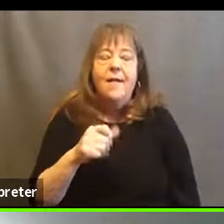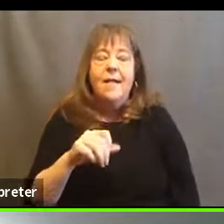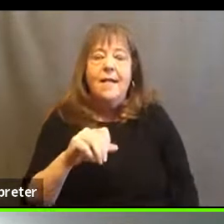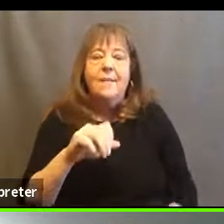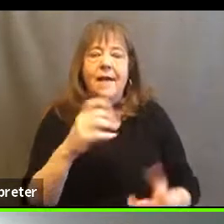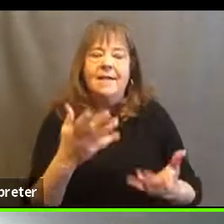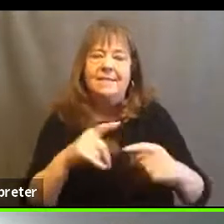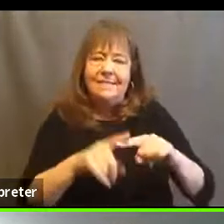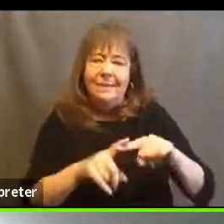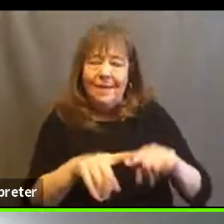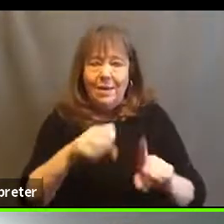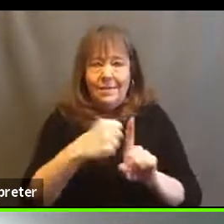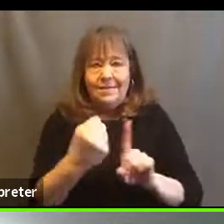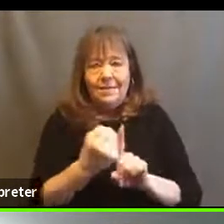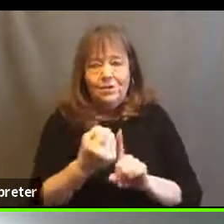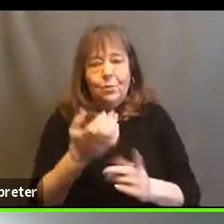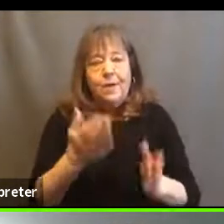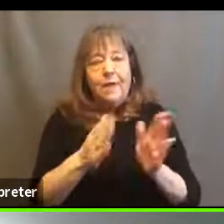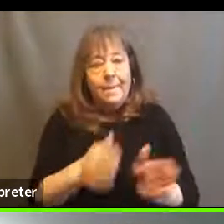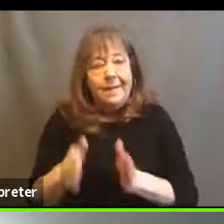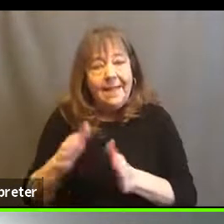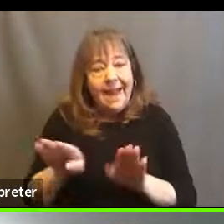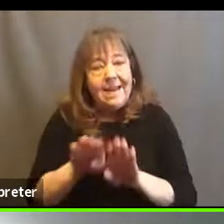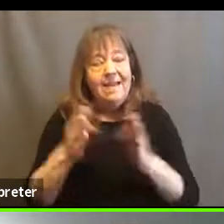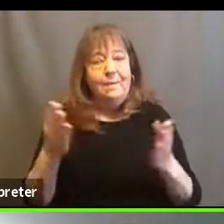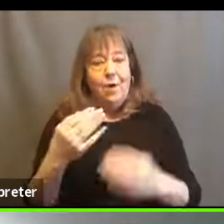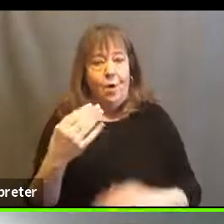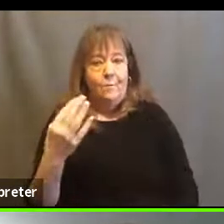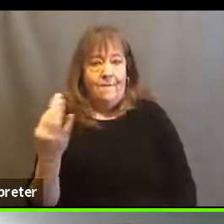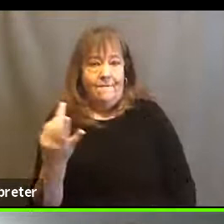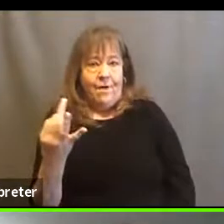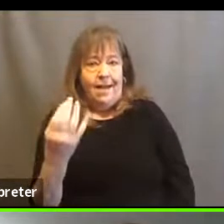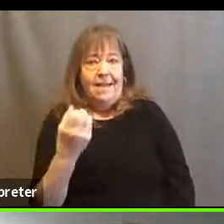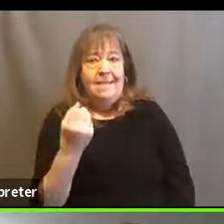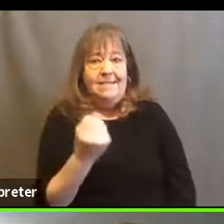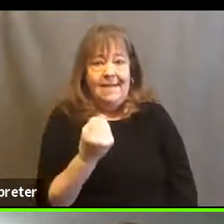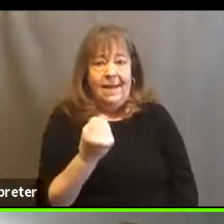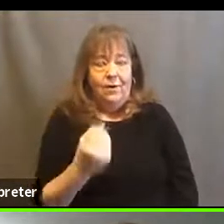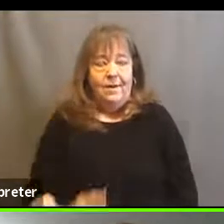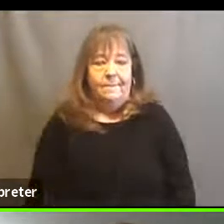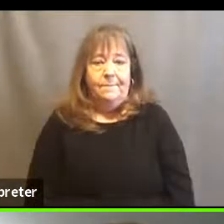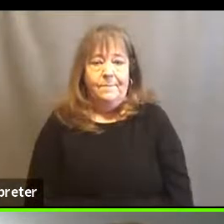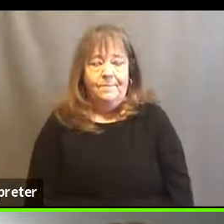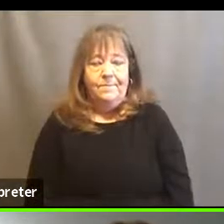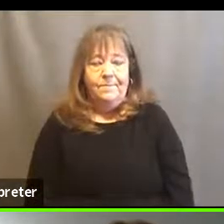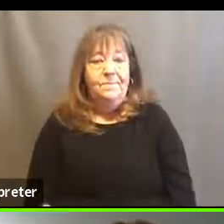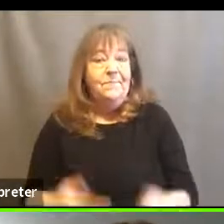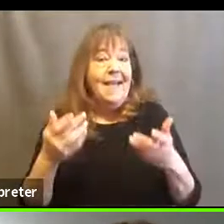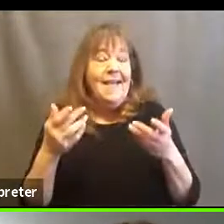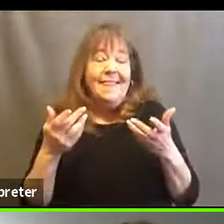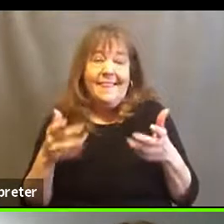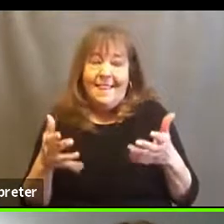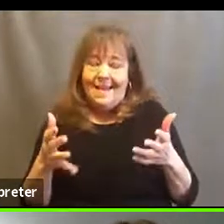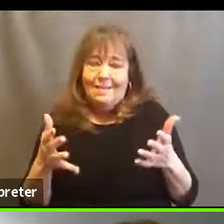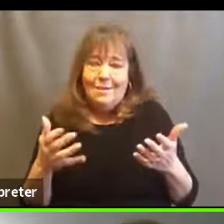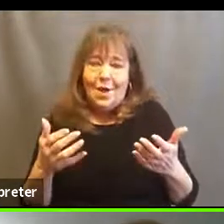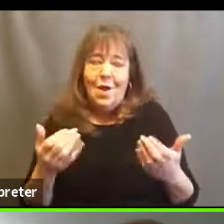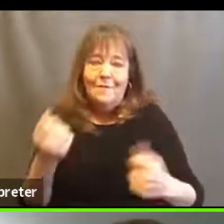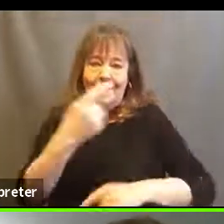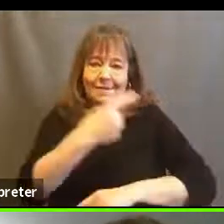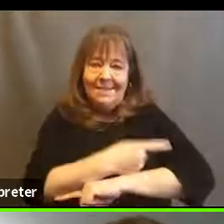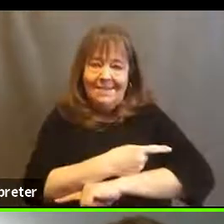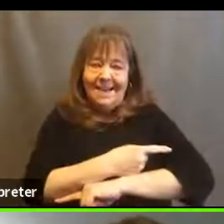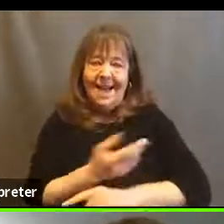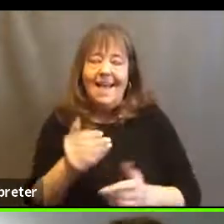pending, they're planning to be open Friday and Saturday. And that is all I have today, Dave. Again,